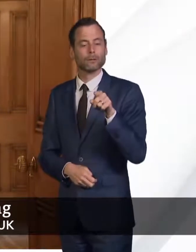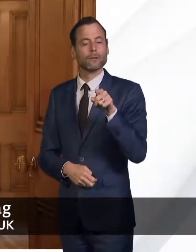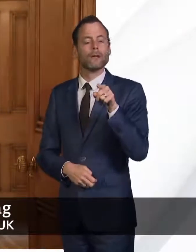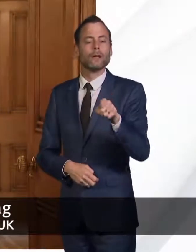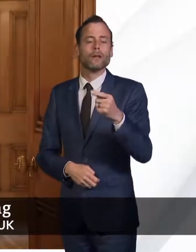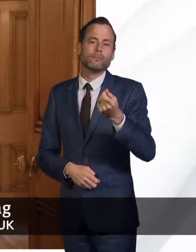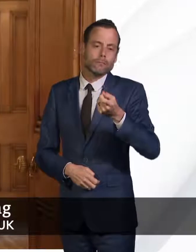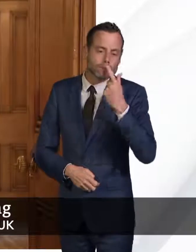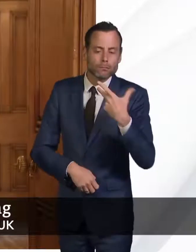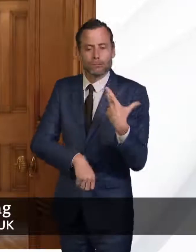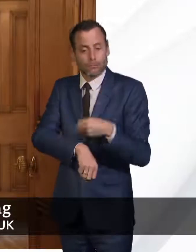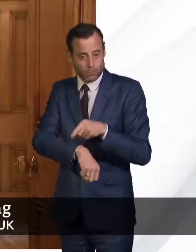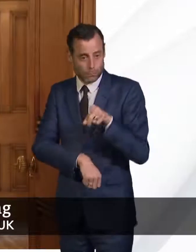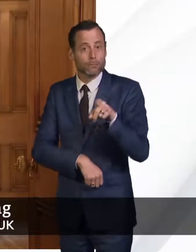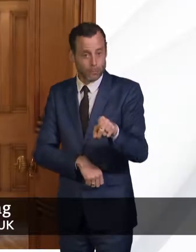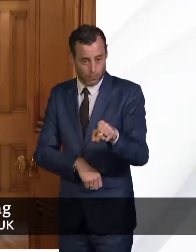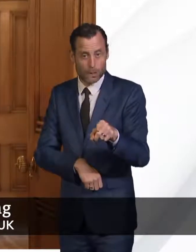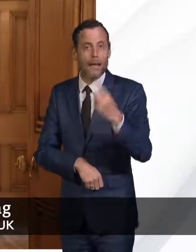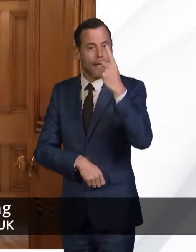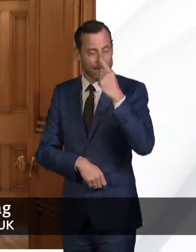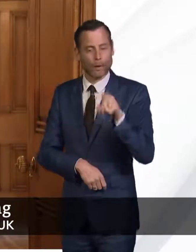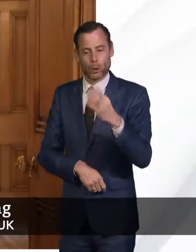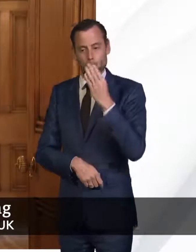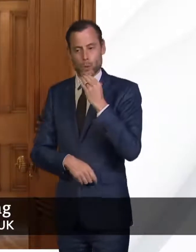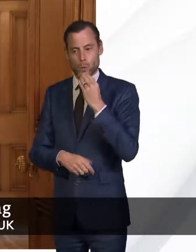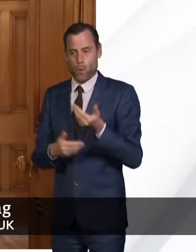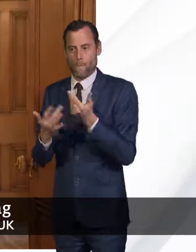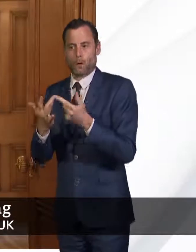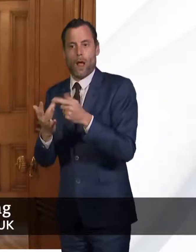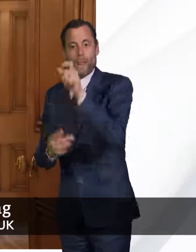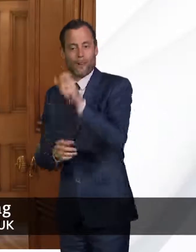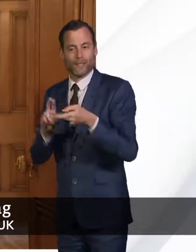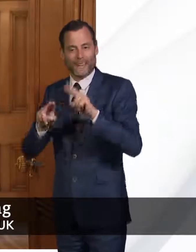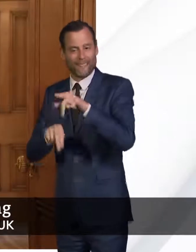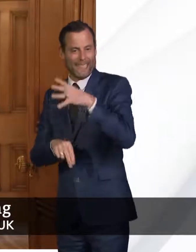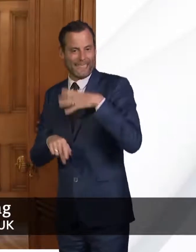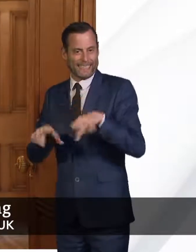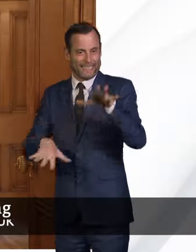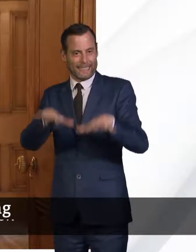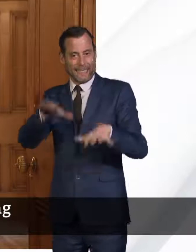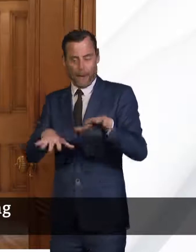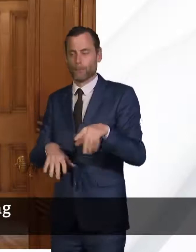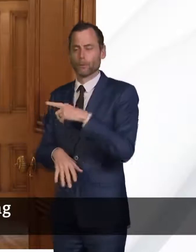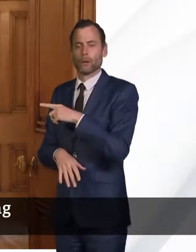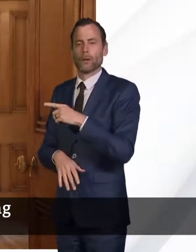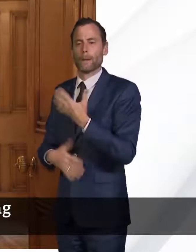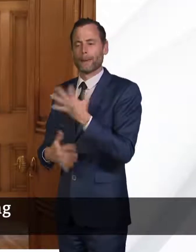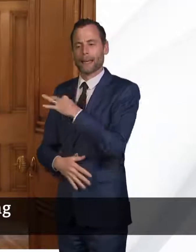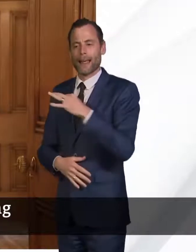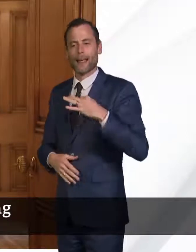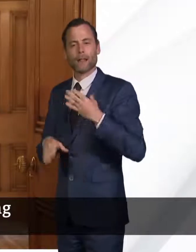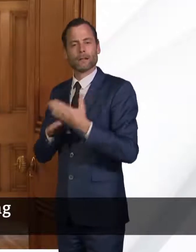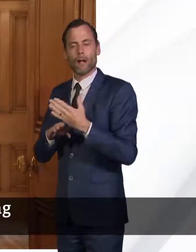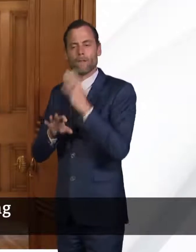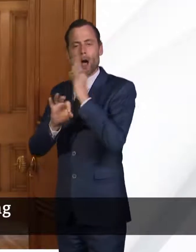them instead of being destroyed. Clinicians and colleagues in social care have called for this change, and it's already standard